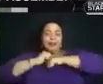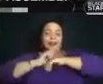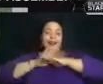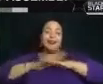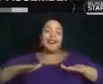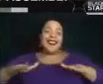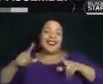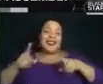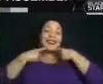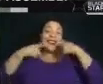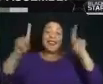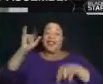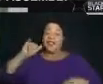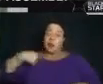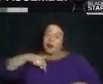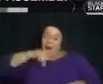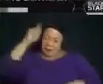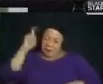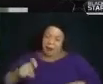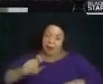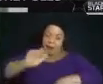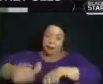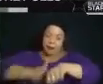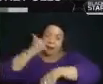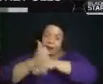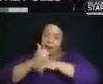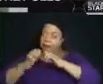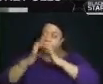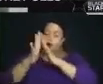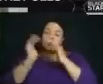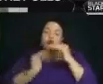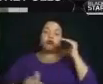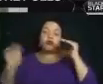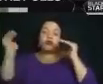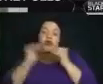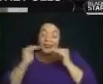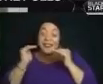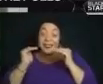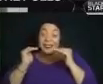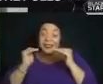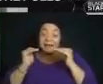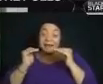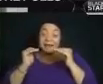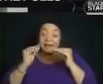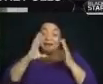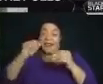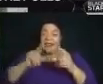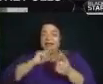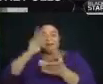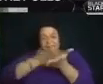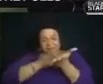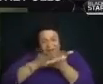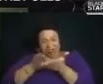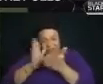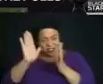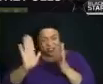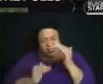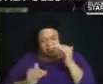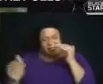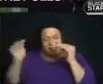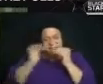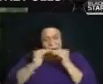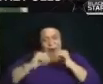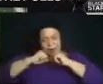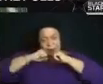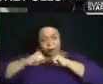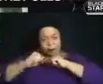and ensure equal protection under the law for all people. We know that when the nation is moving away